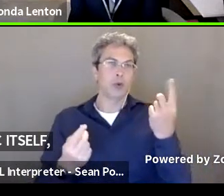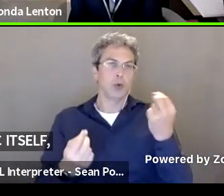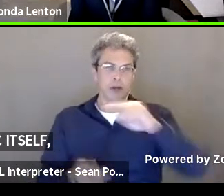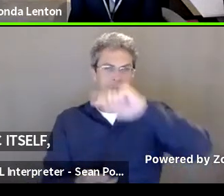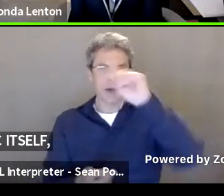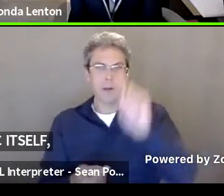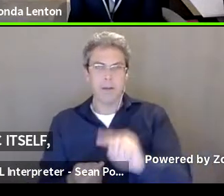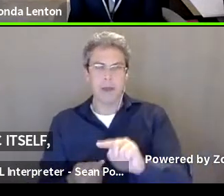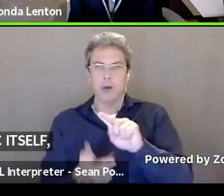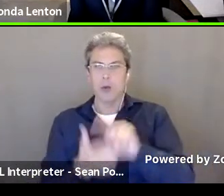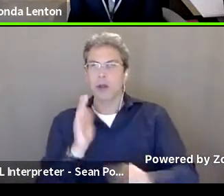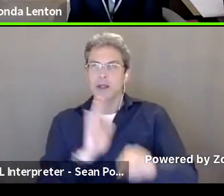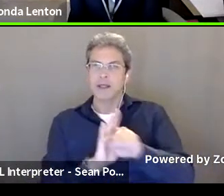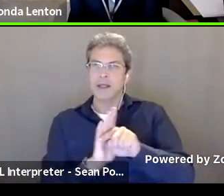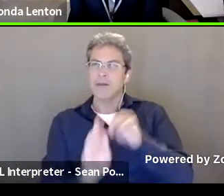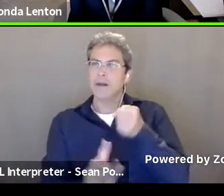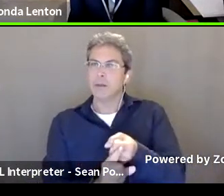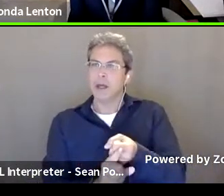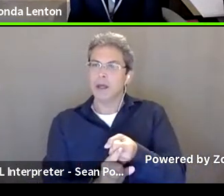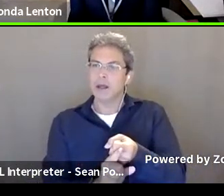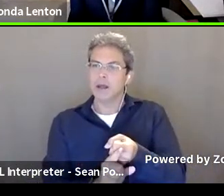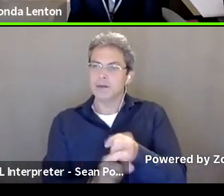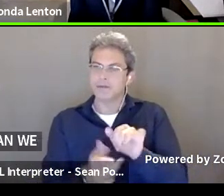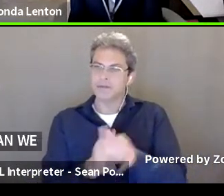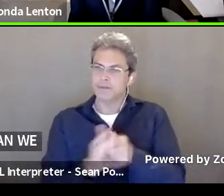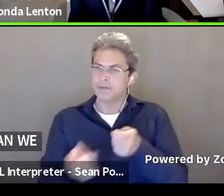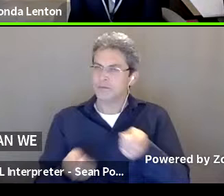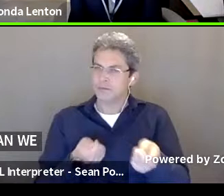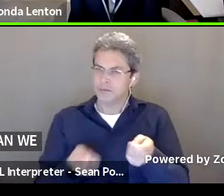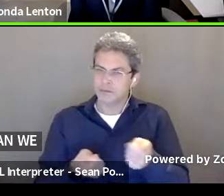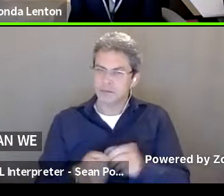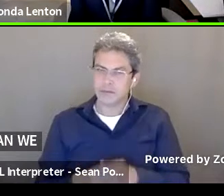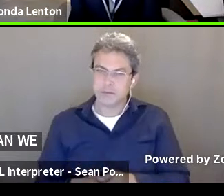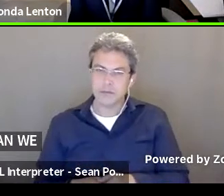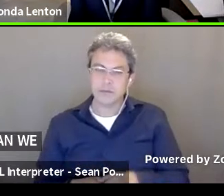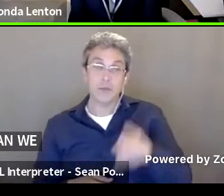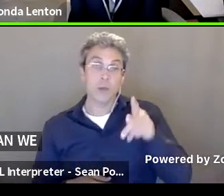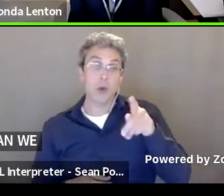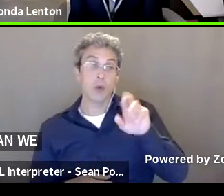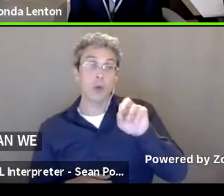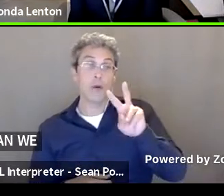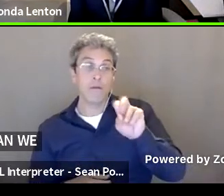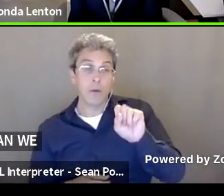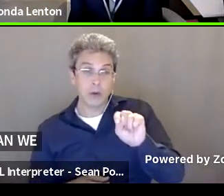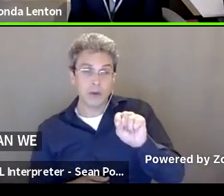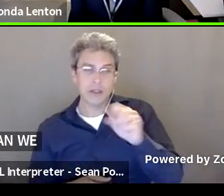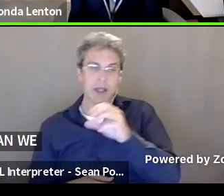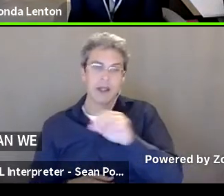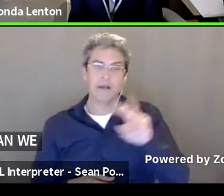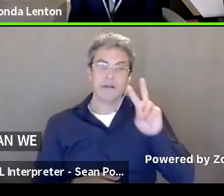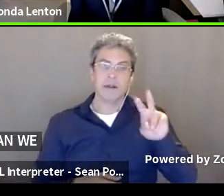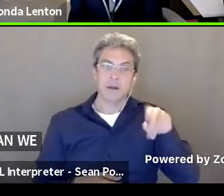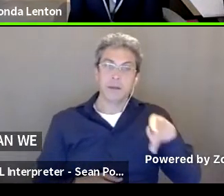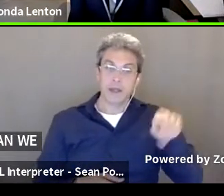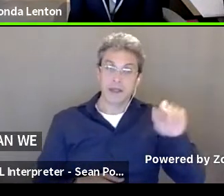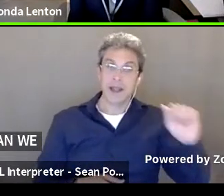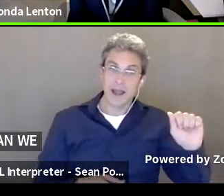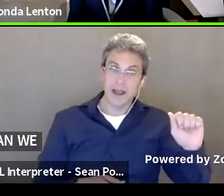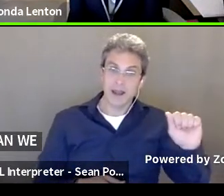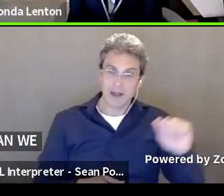how can we recover? And the Provost and the VPFA have been leading a service